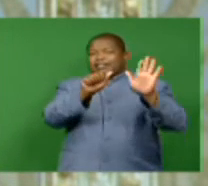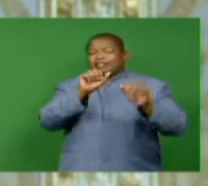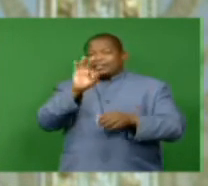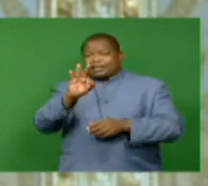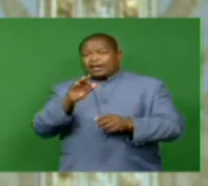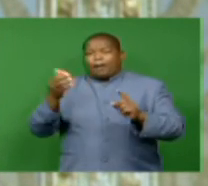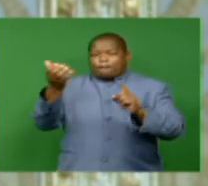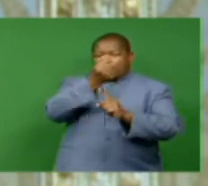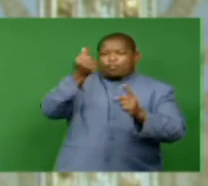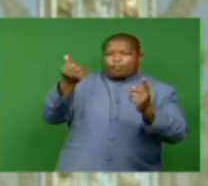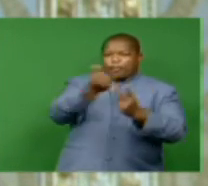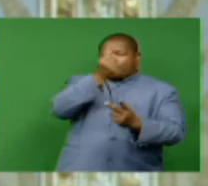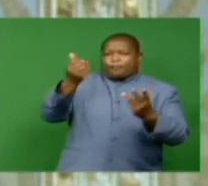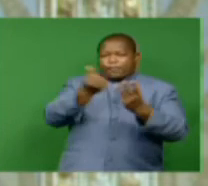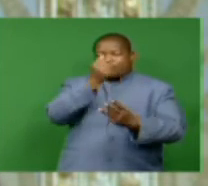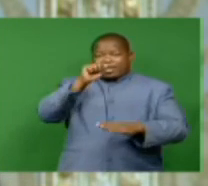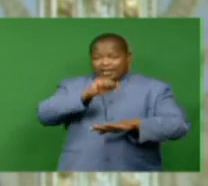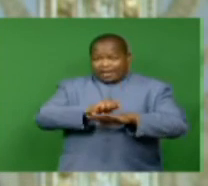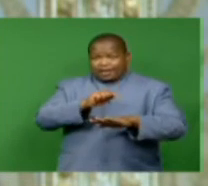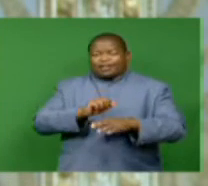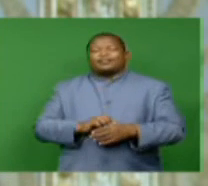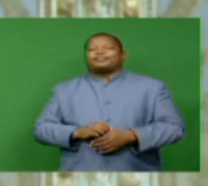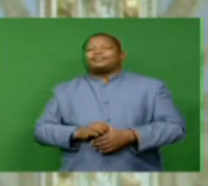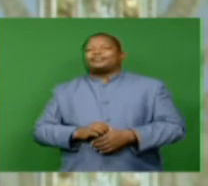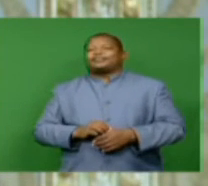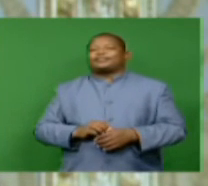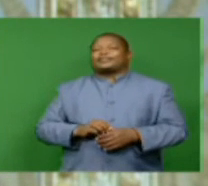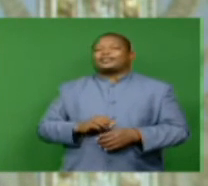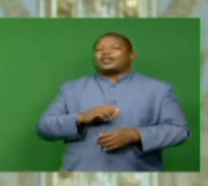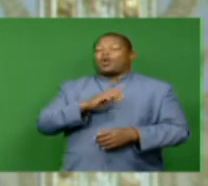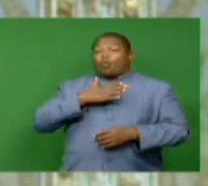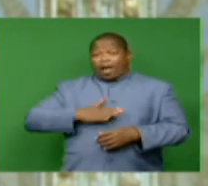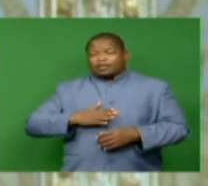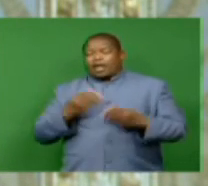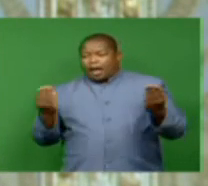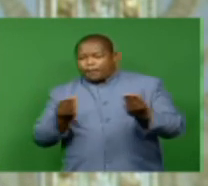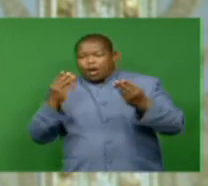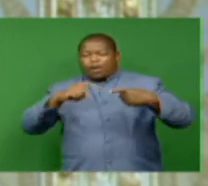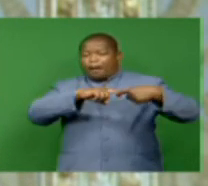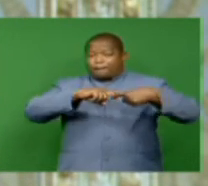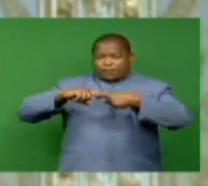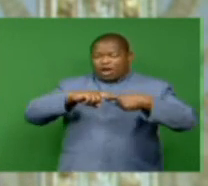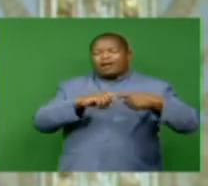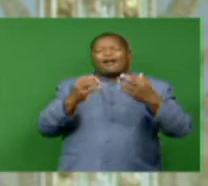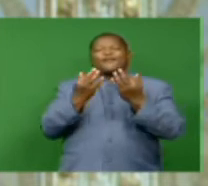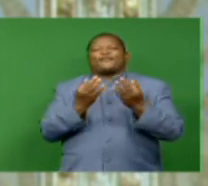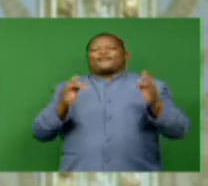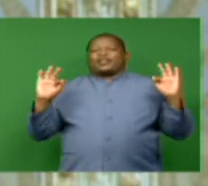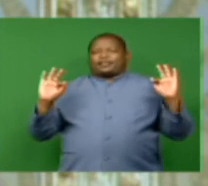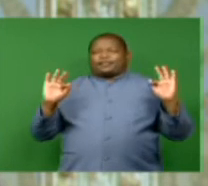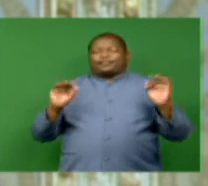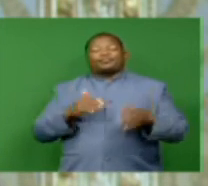political emancipation. The challenge that lies before us is to take the